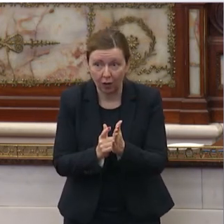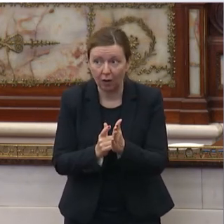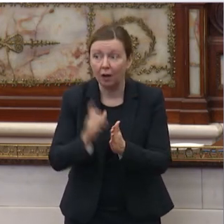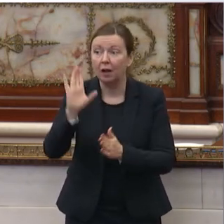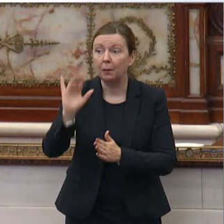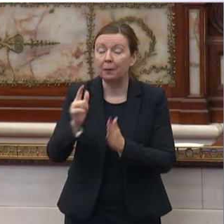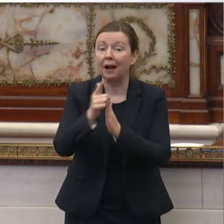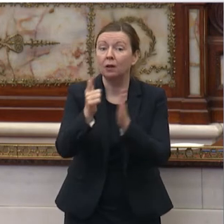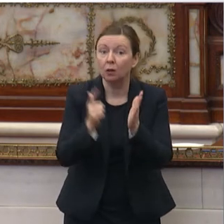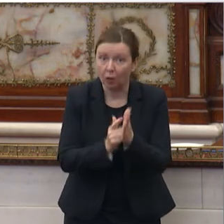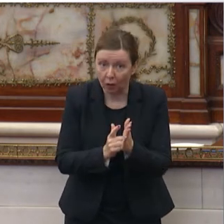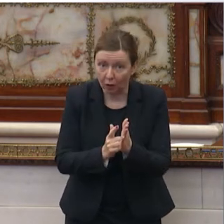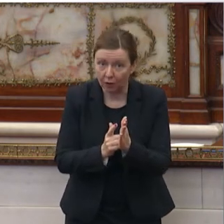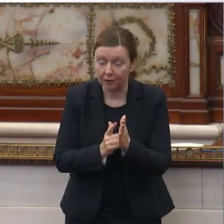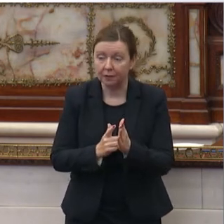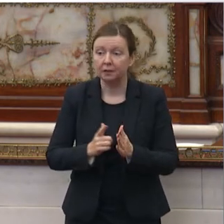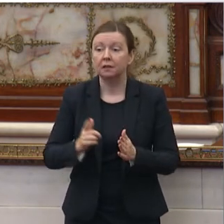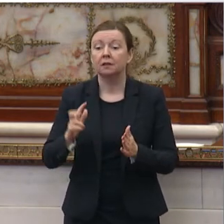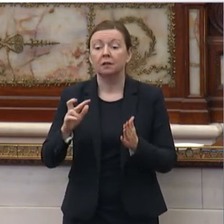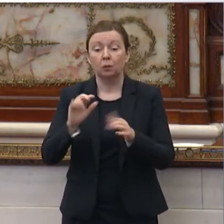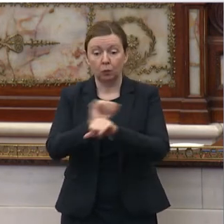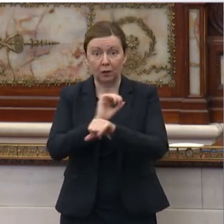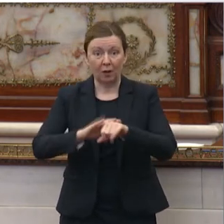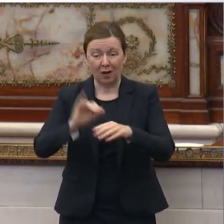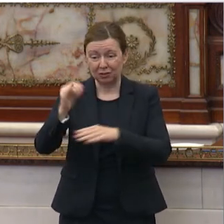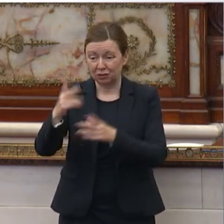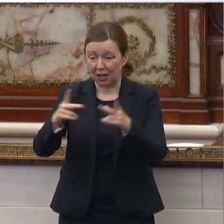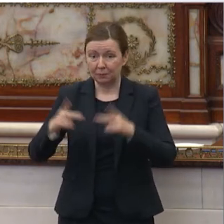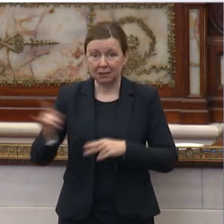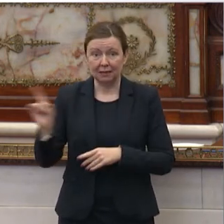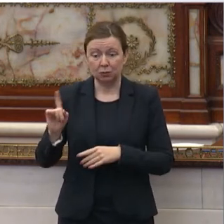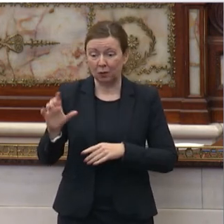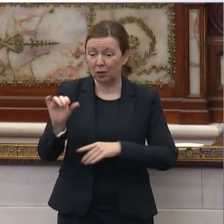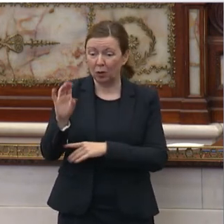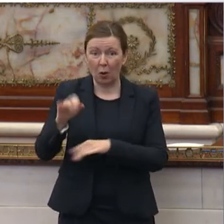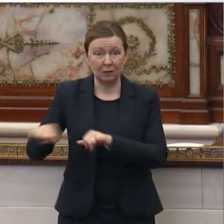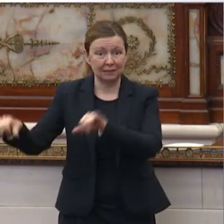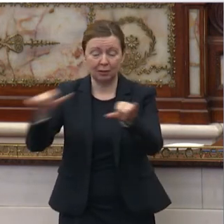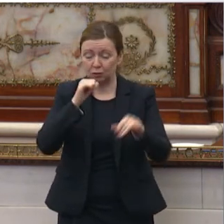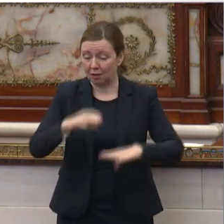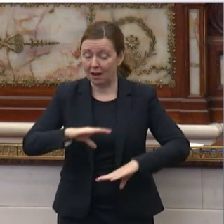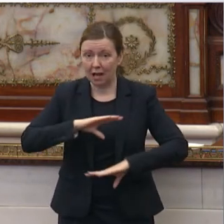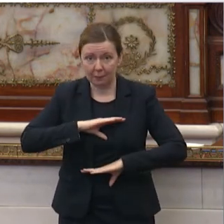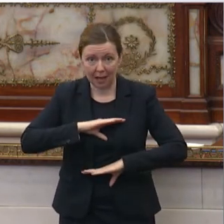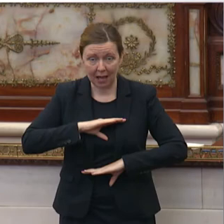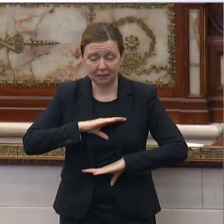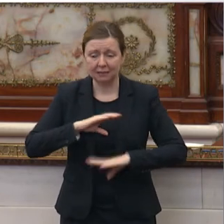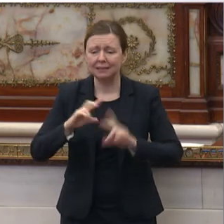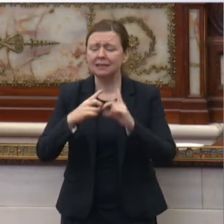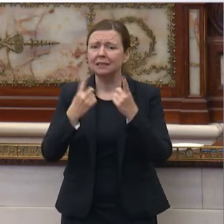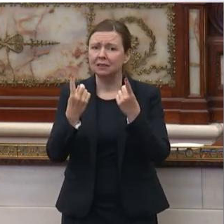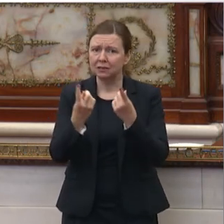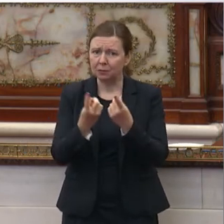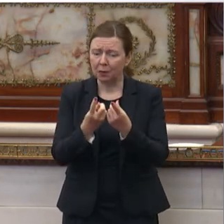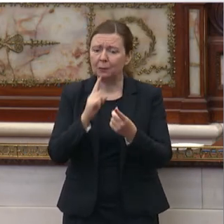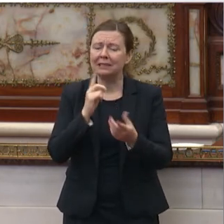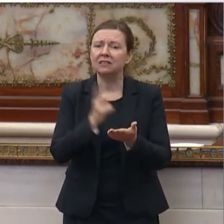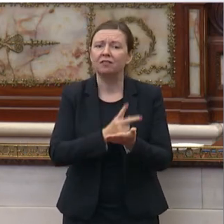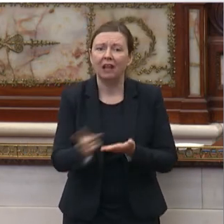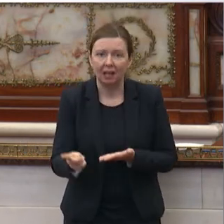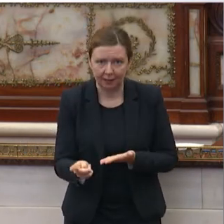by law, working on job sites where code standards are not met, the department is